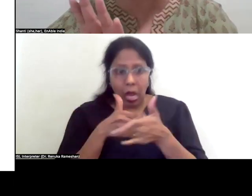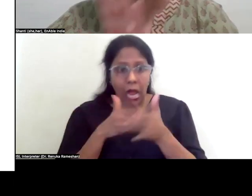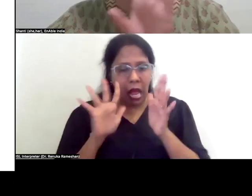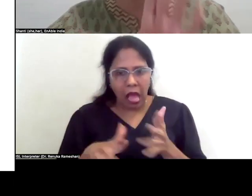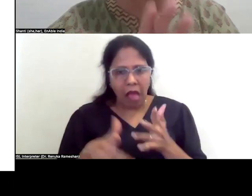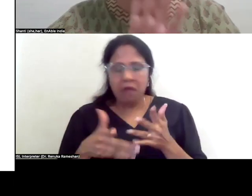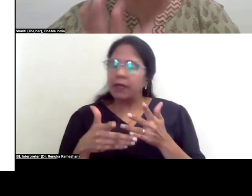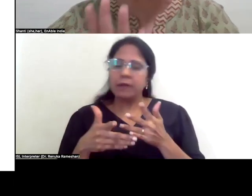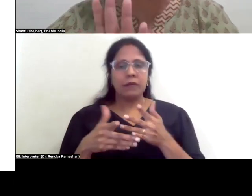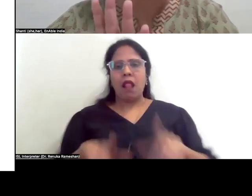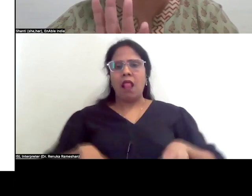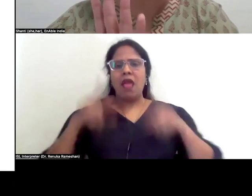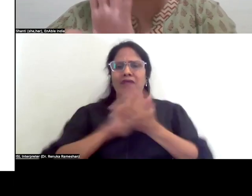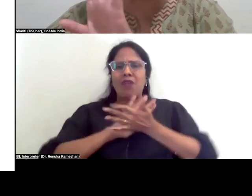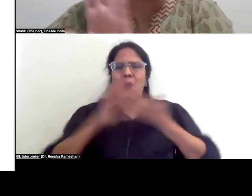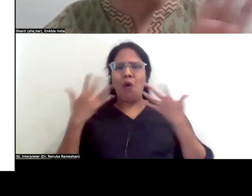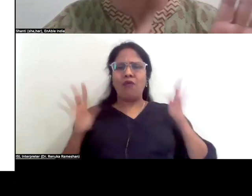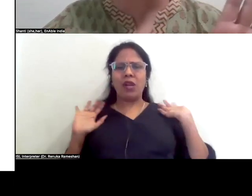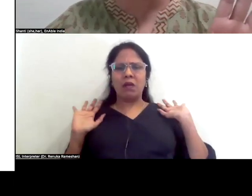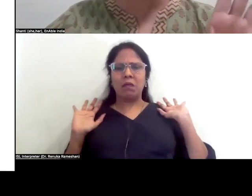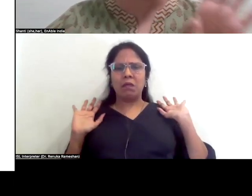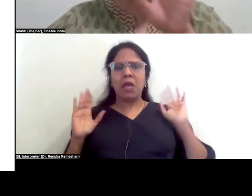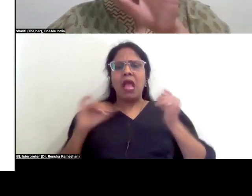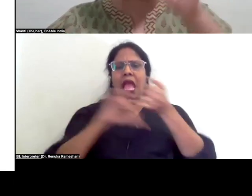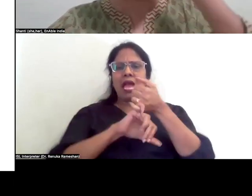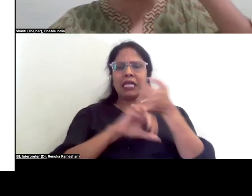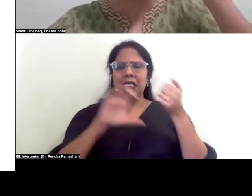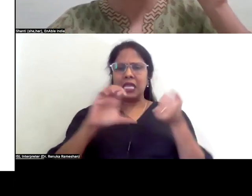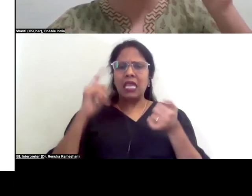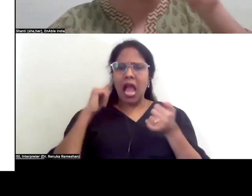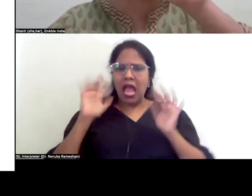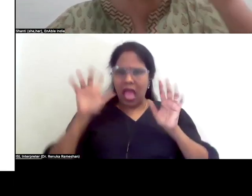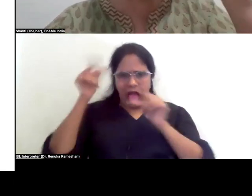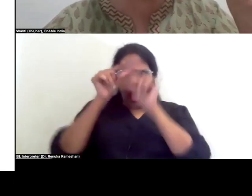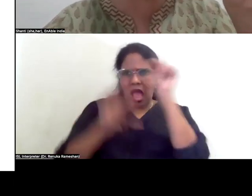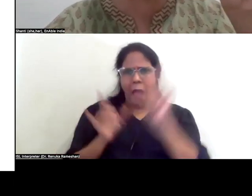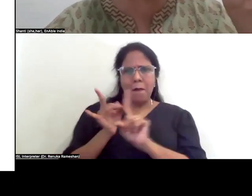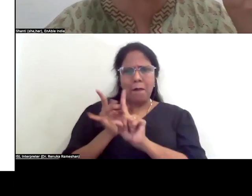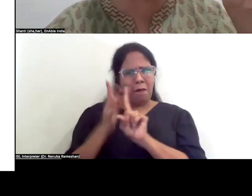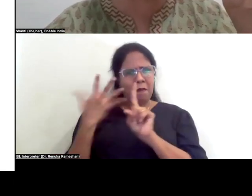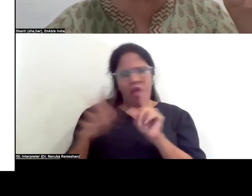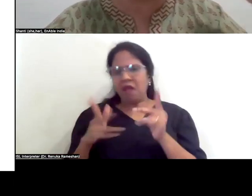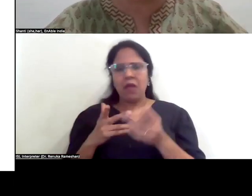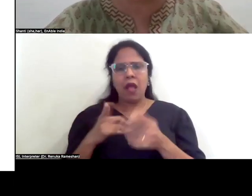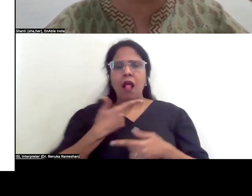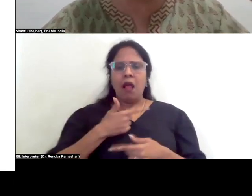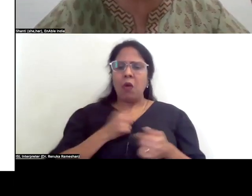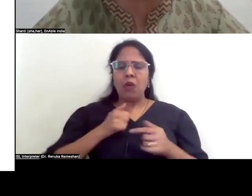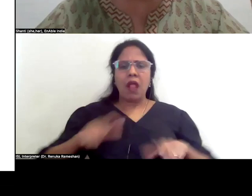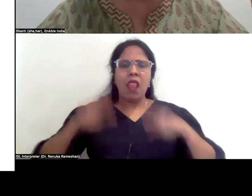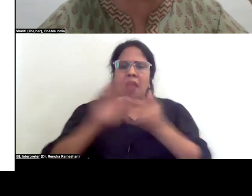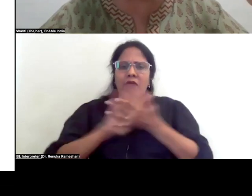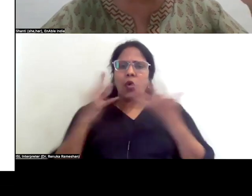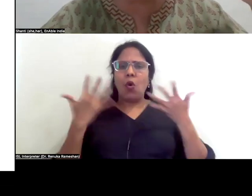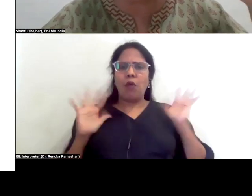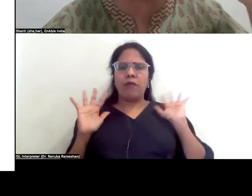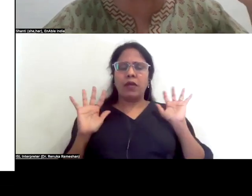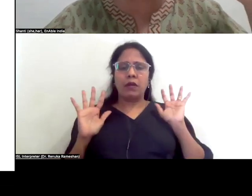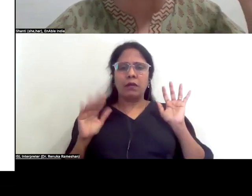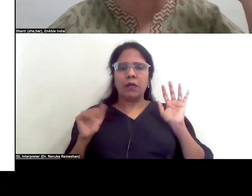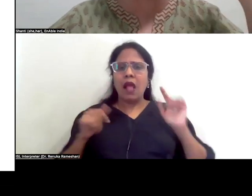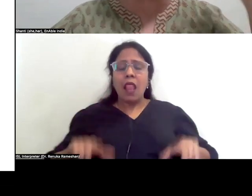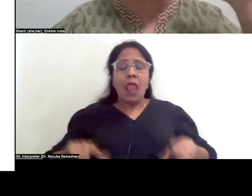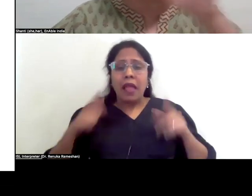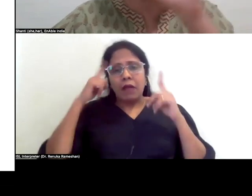is challenge, life is over. That's as simple as a story that we all have in our mind. Our lives are too complex. We don't